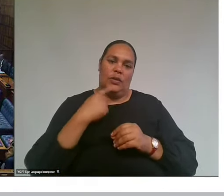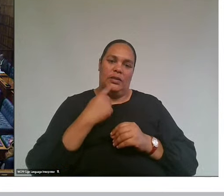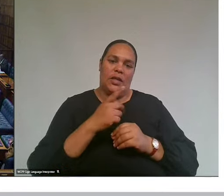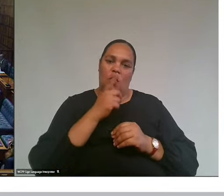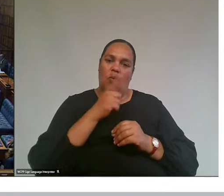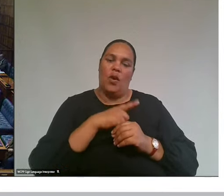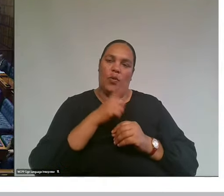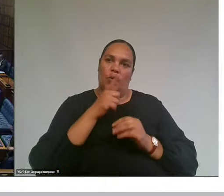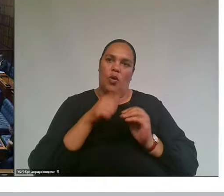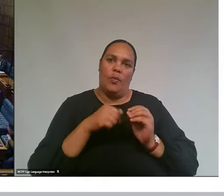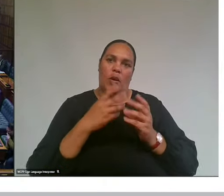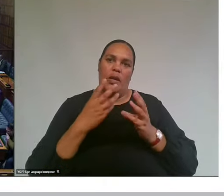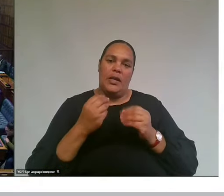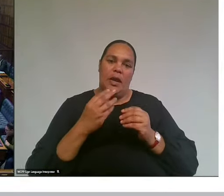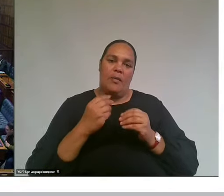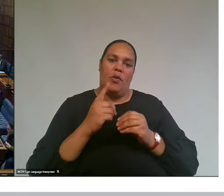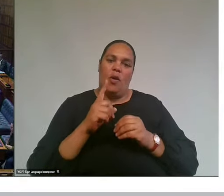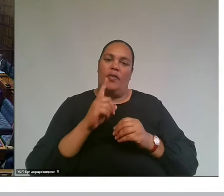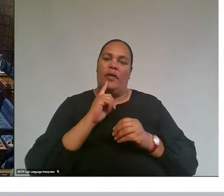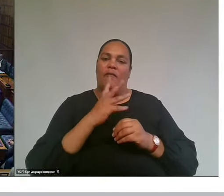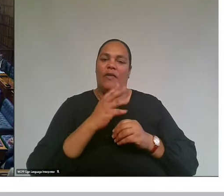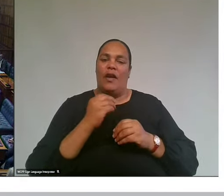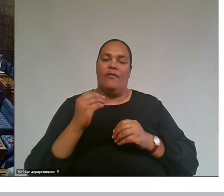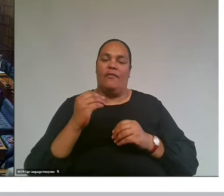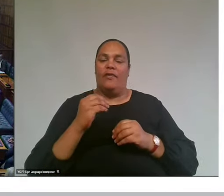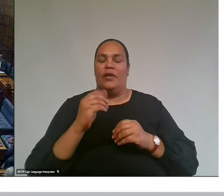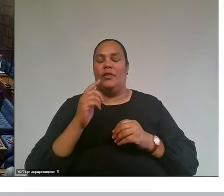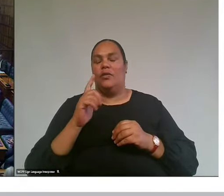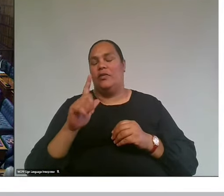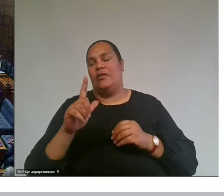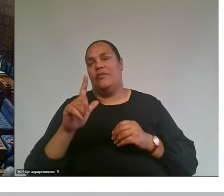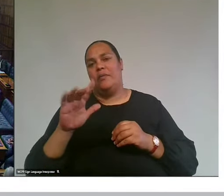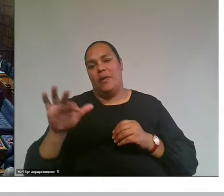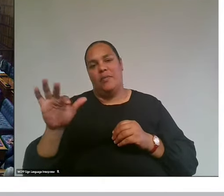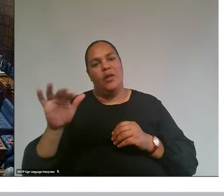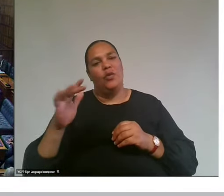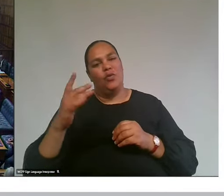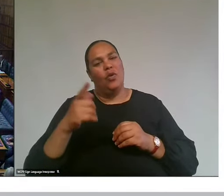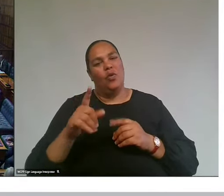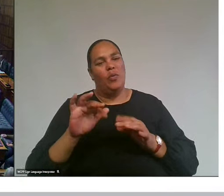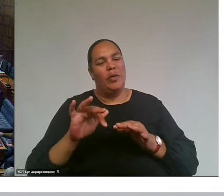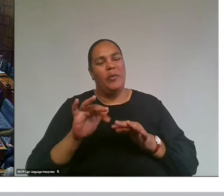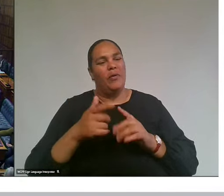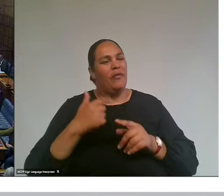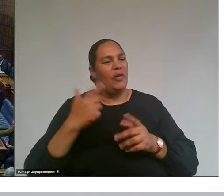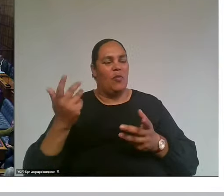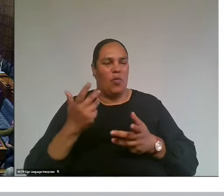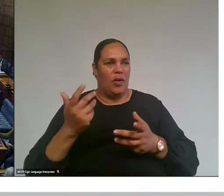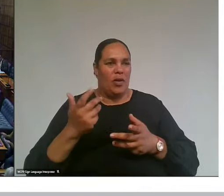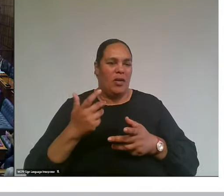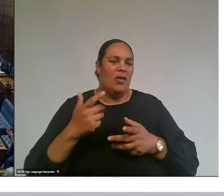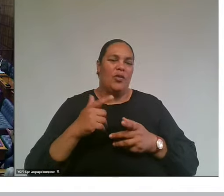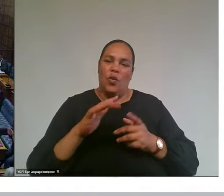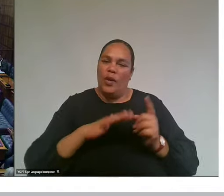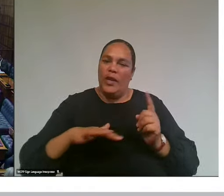talking about numbers of 1, 157 people where do these people come from from which areas are these people coming